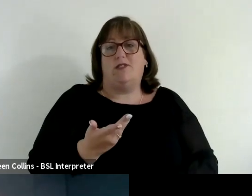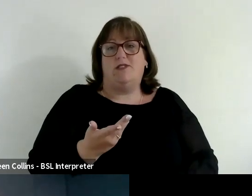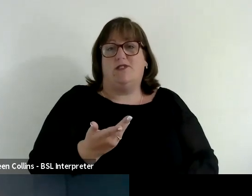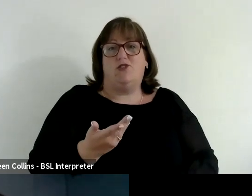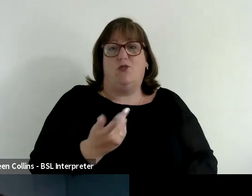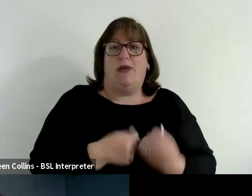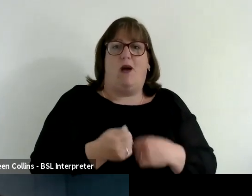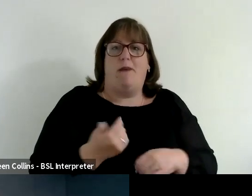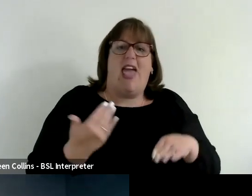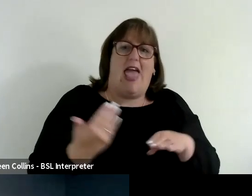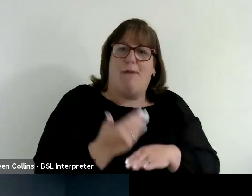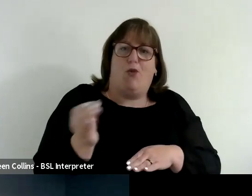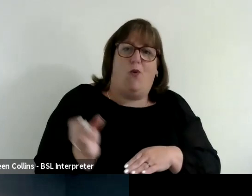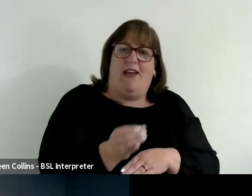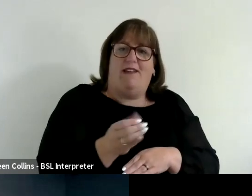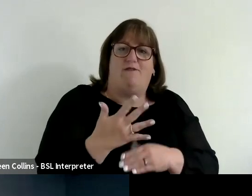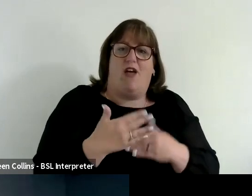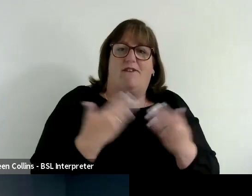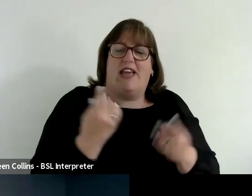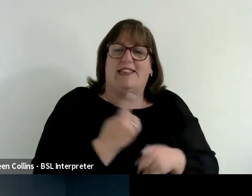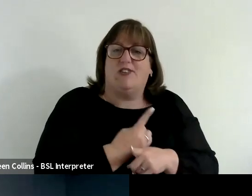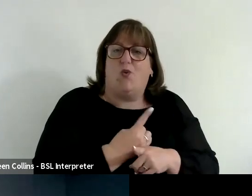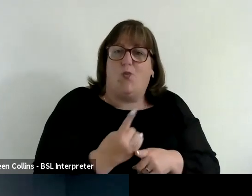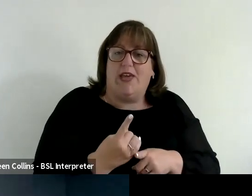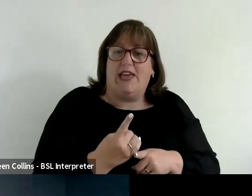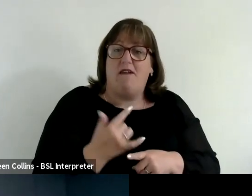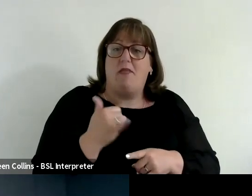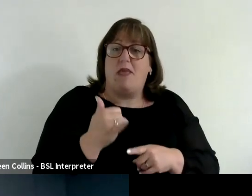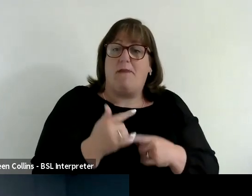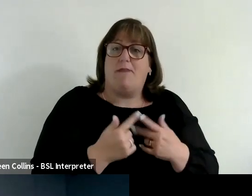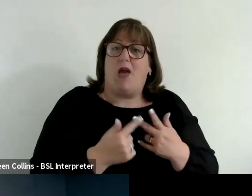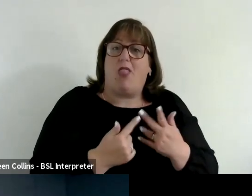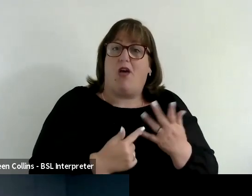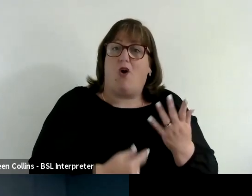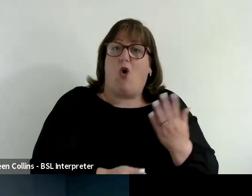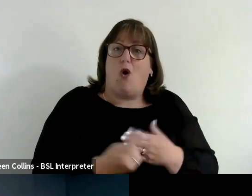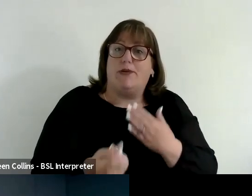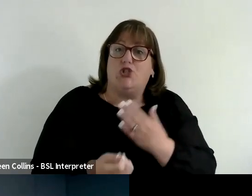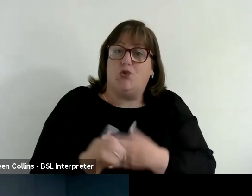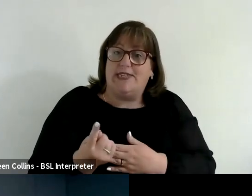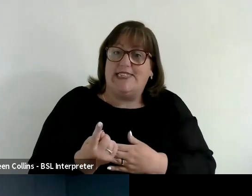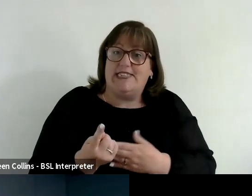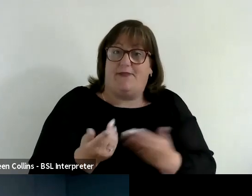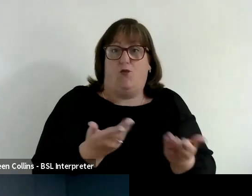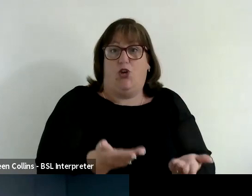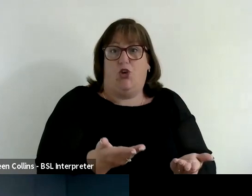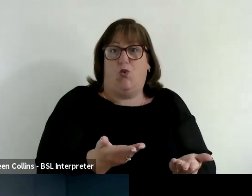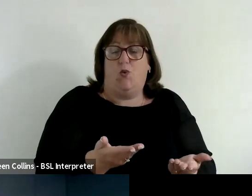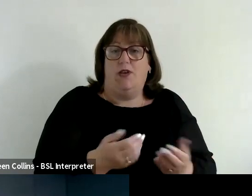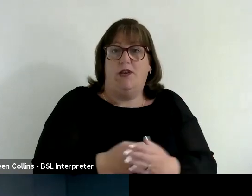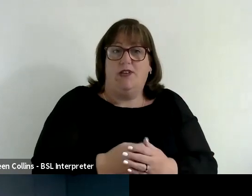week what's classed as a permanent role, that there might be other opportunities for you to be able to do your